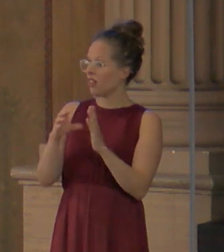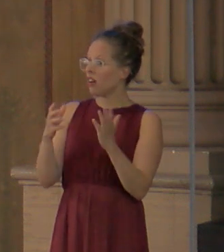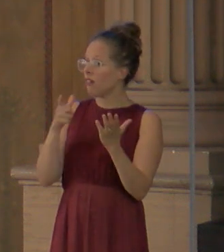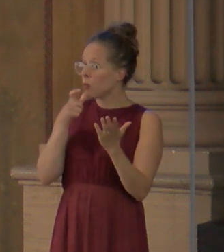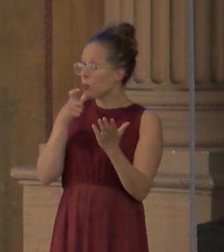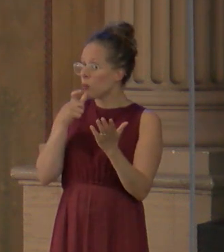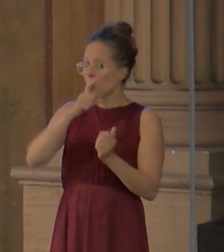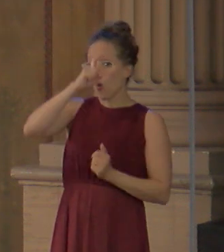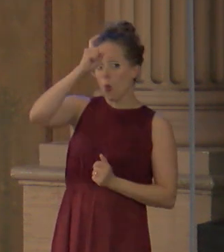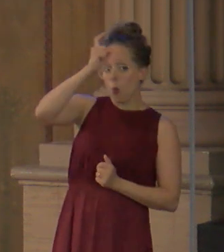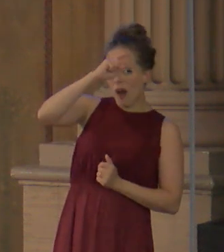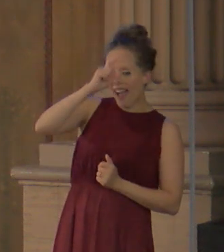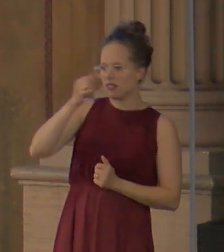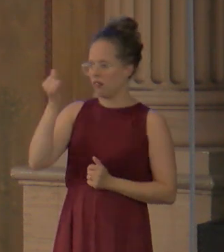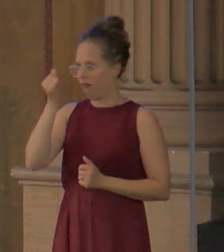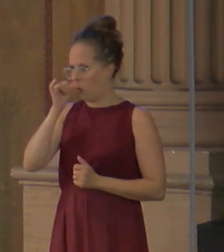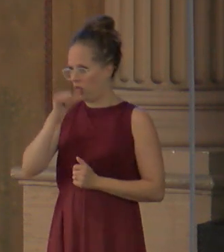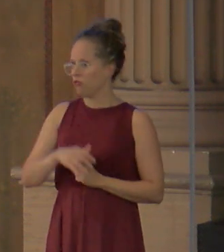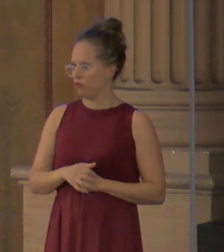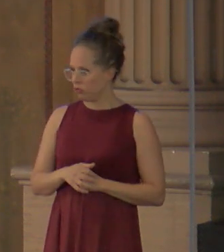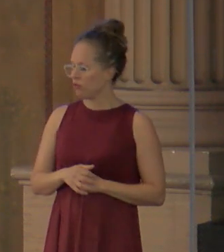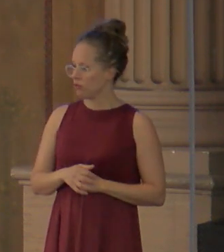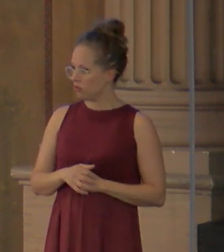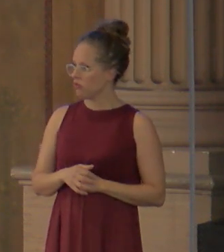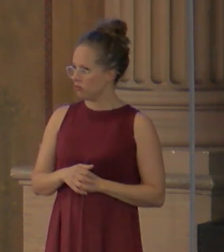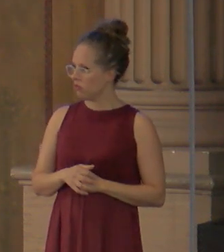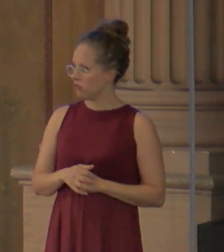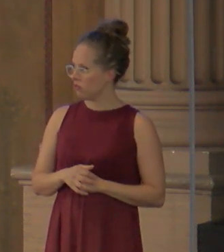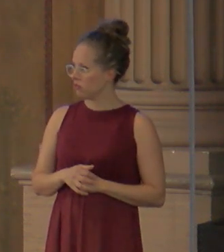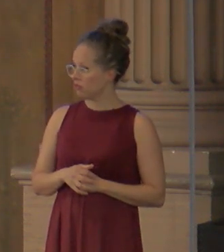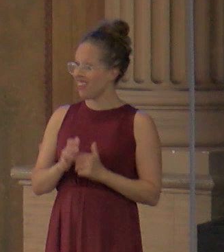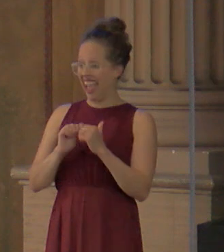and the foolish. That the way we use our